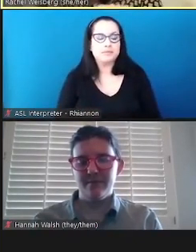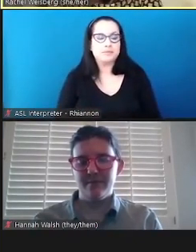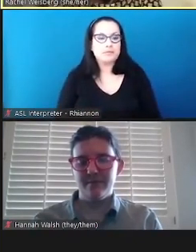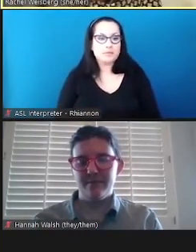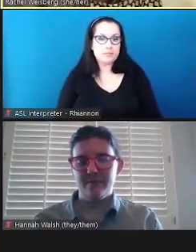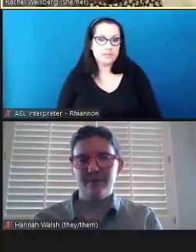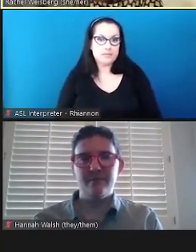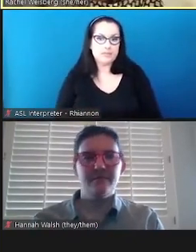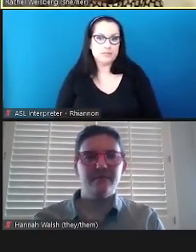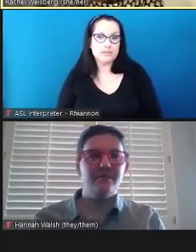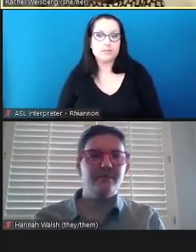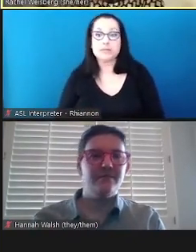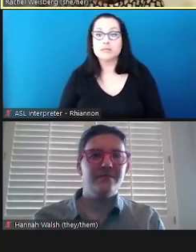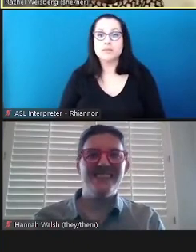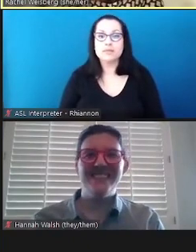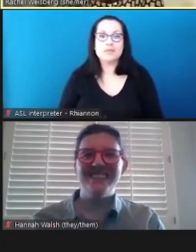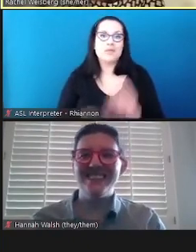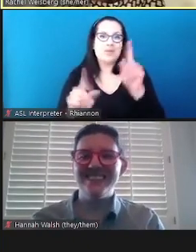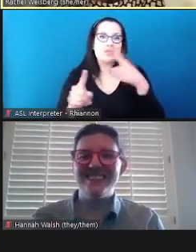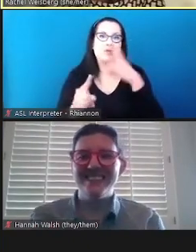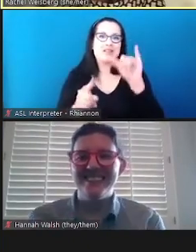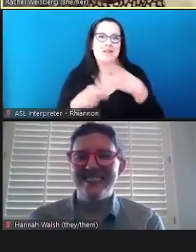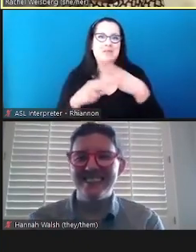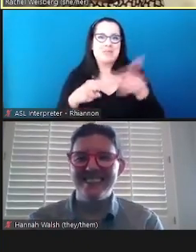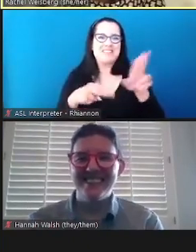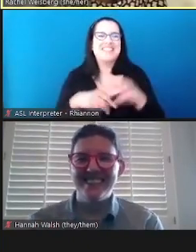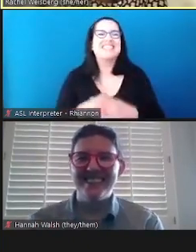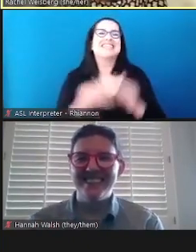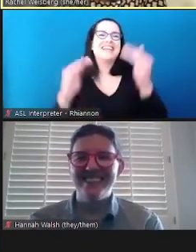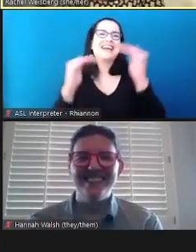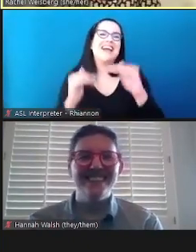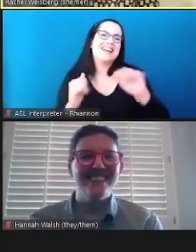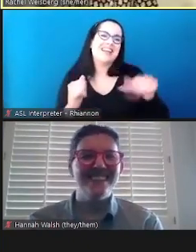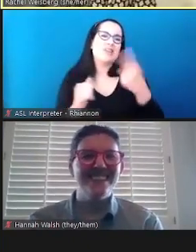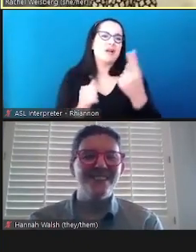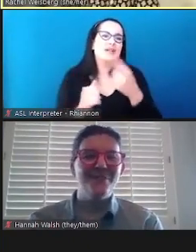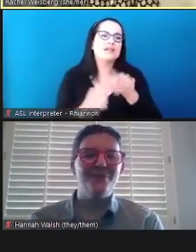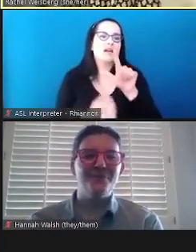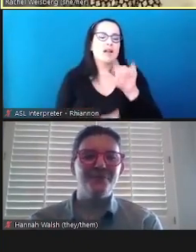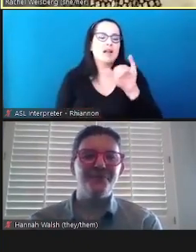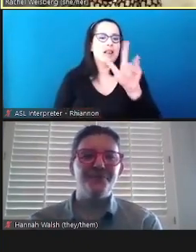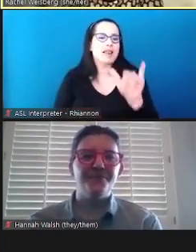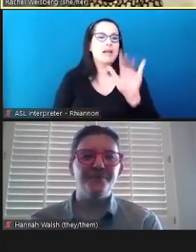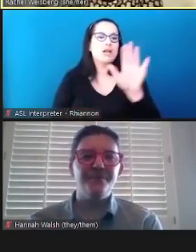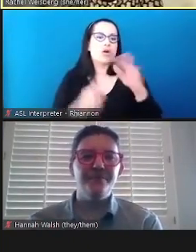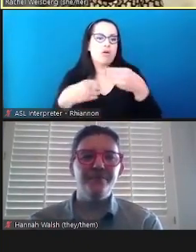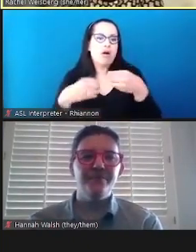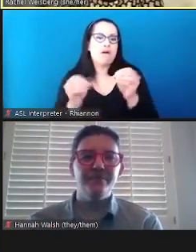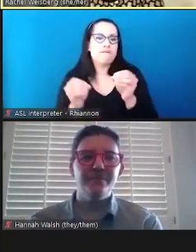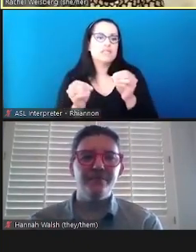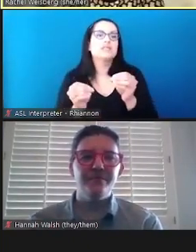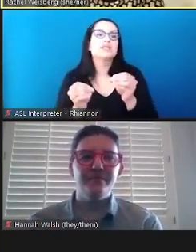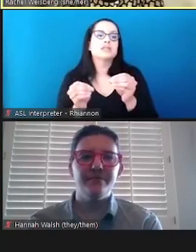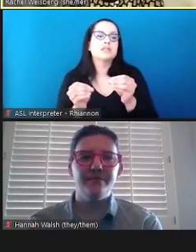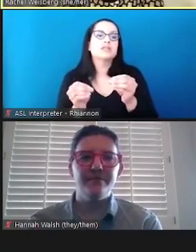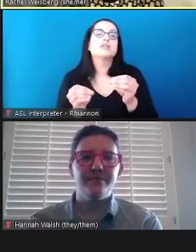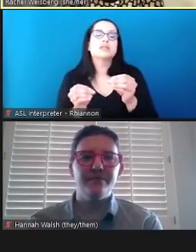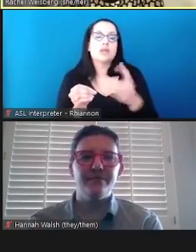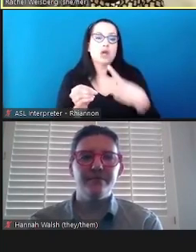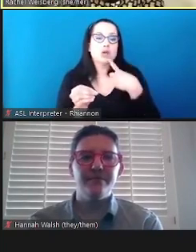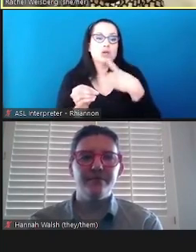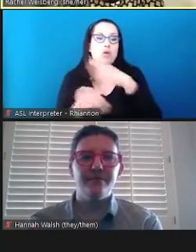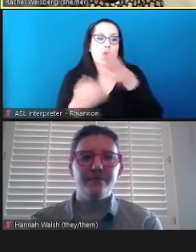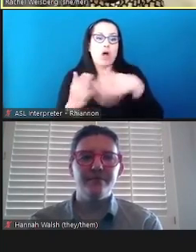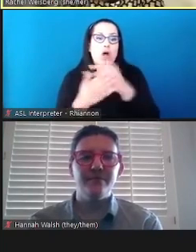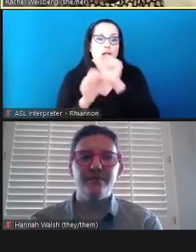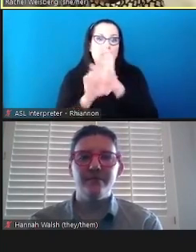Okay, told you that was a short one. We've got another one. We've got Lily. So Lily's office told her that everyone